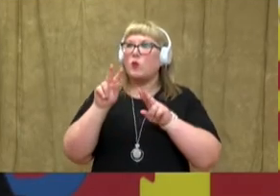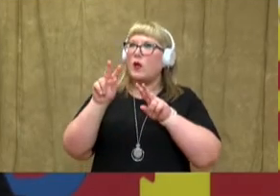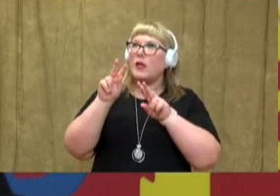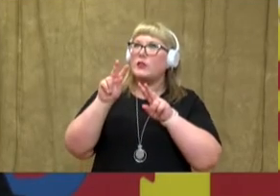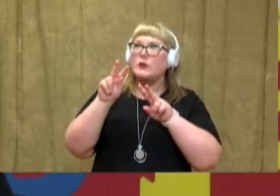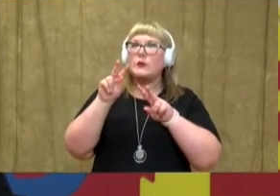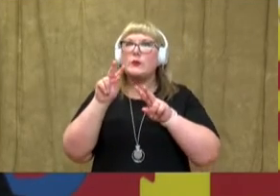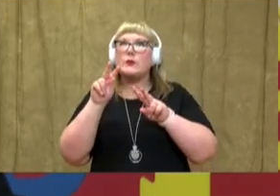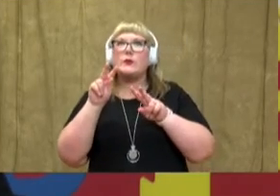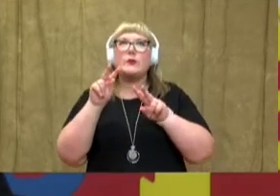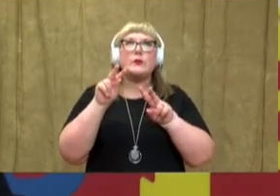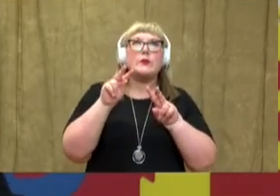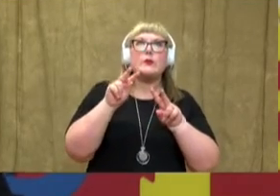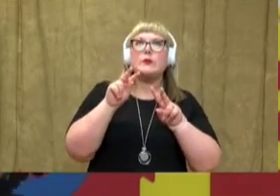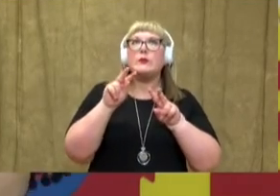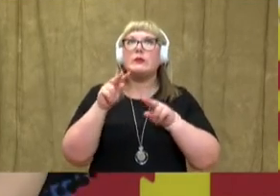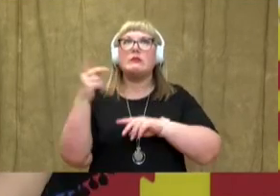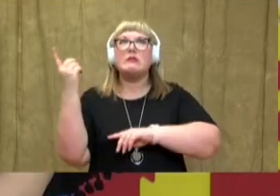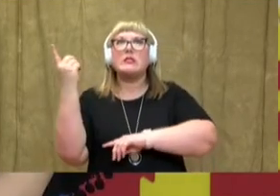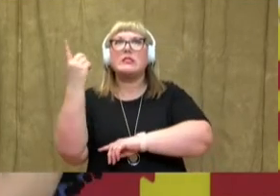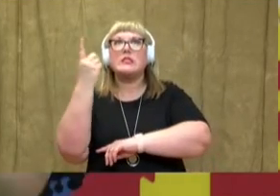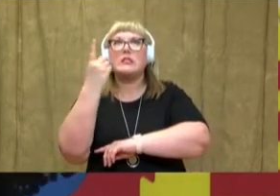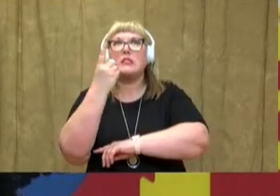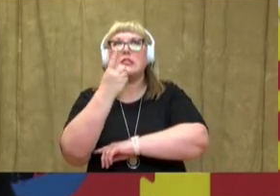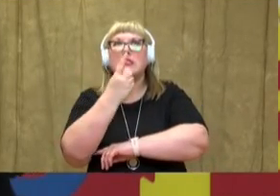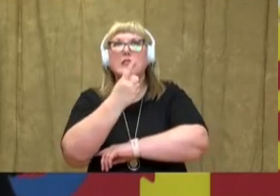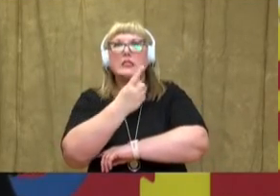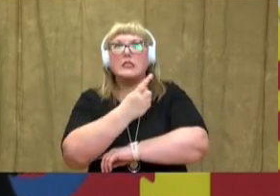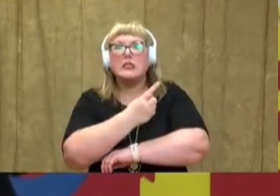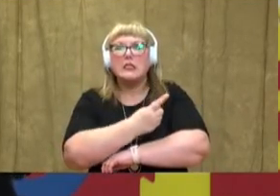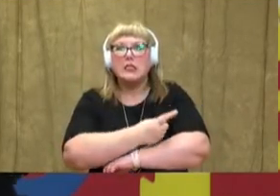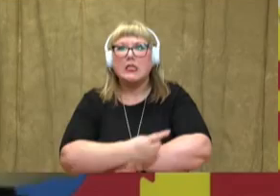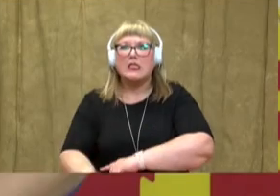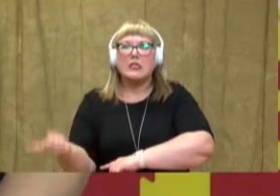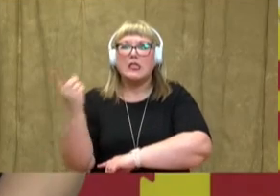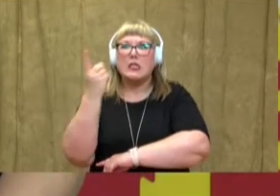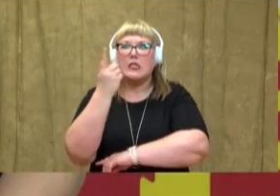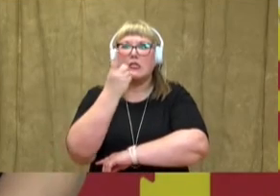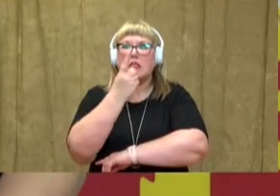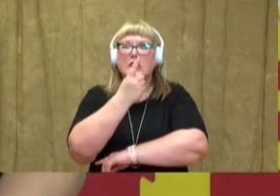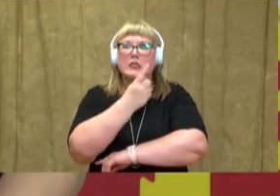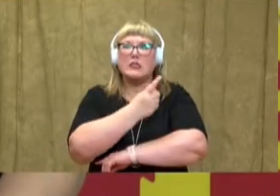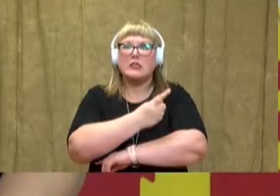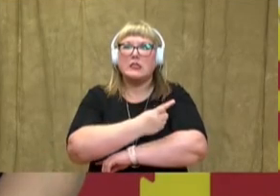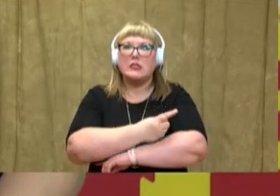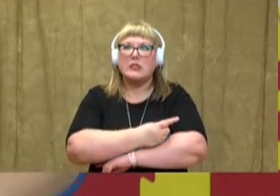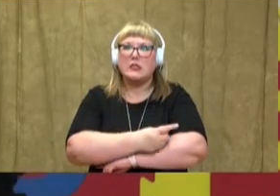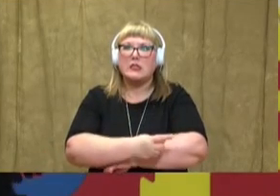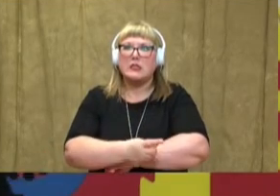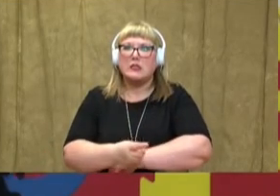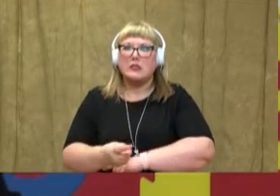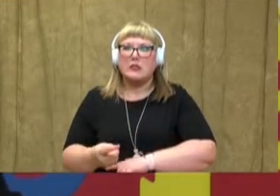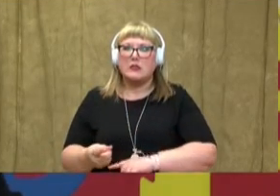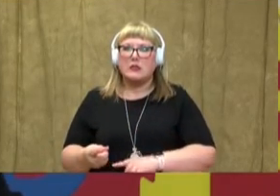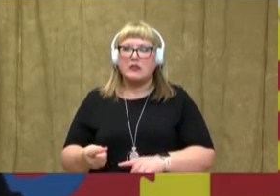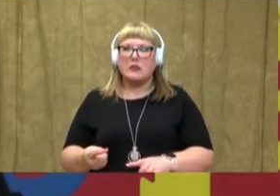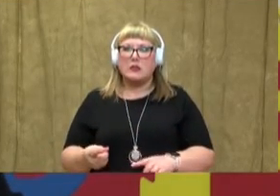he watched for days and days. Wait a minute.